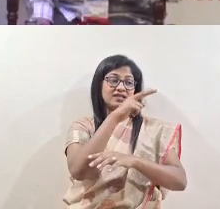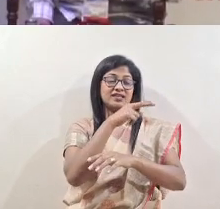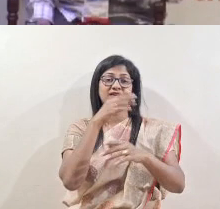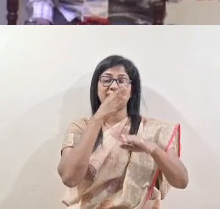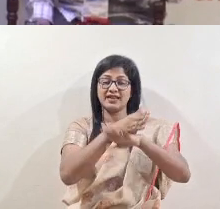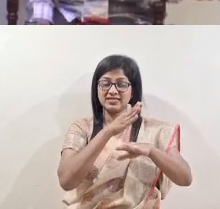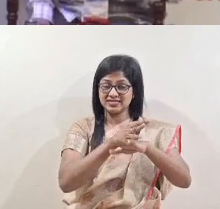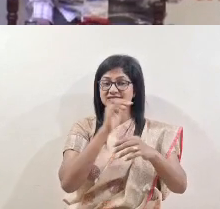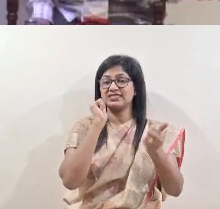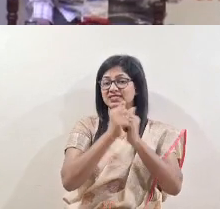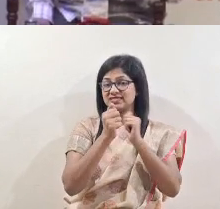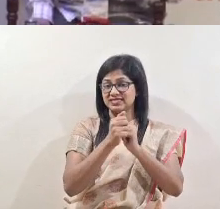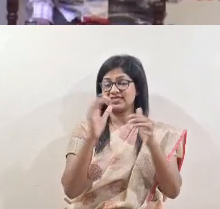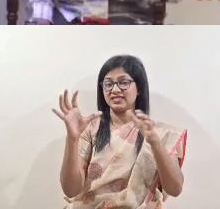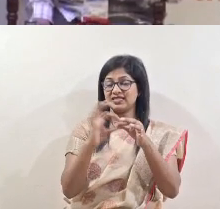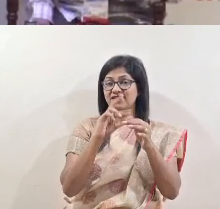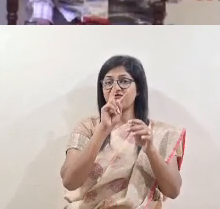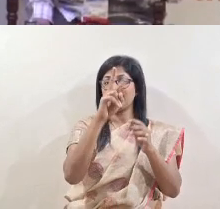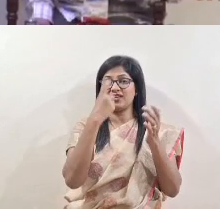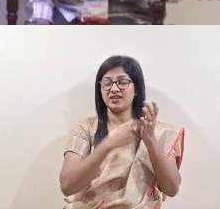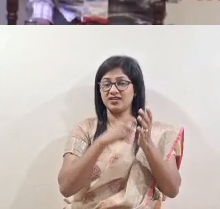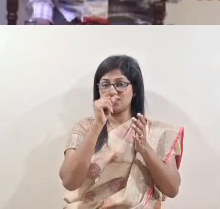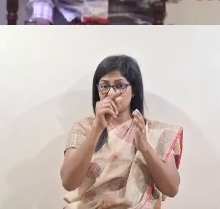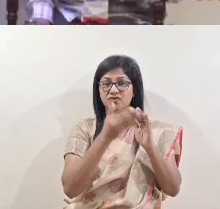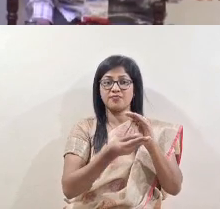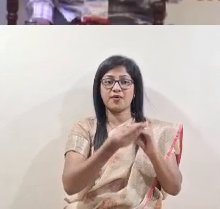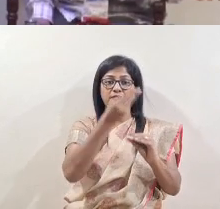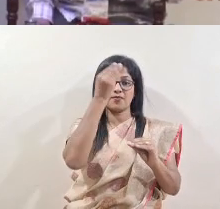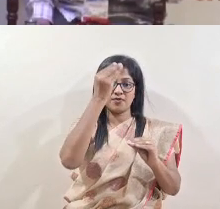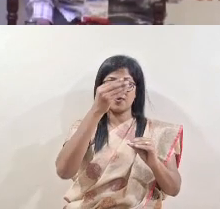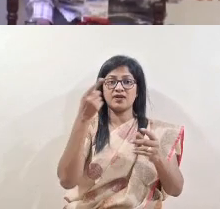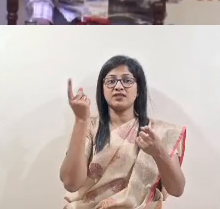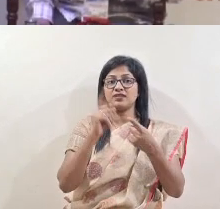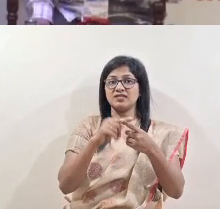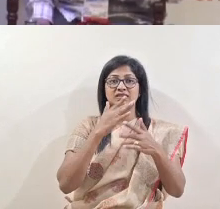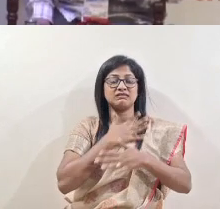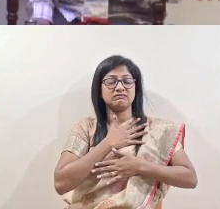the accidents pertaining to the VRUs is increasing and it's very tragic.